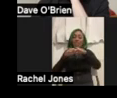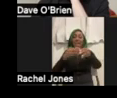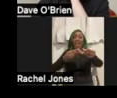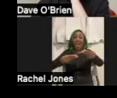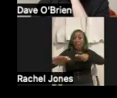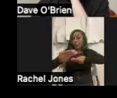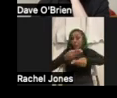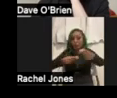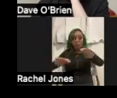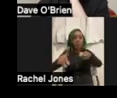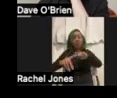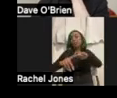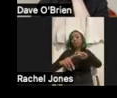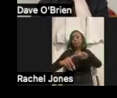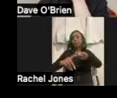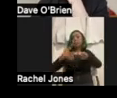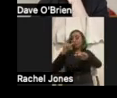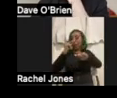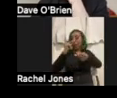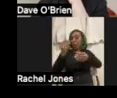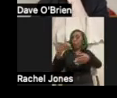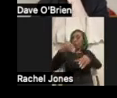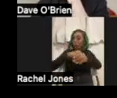enable participation and decision-making